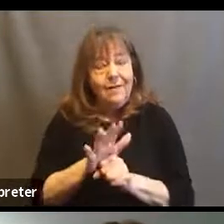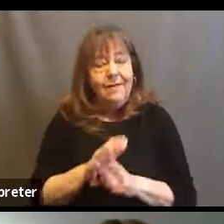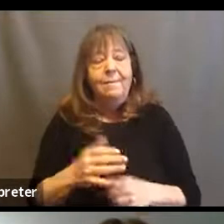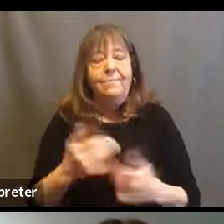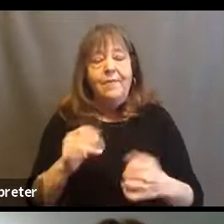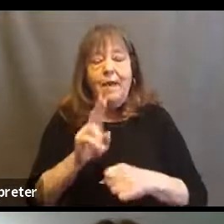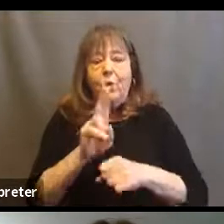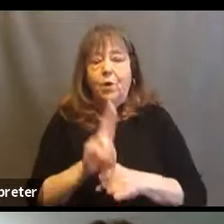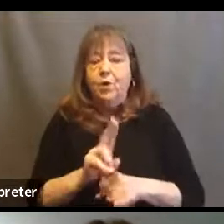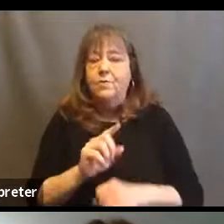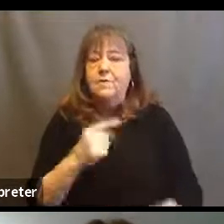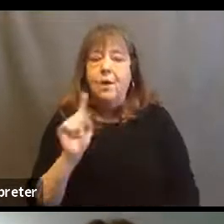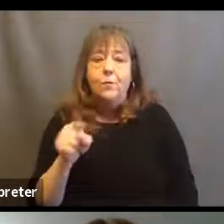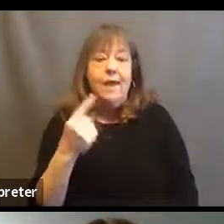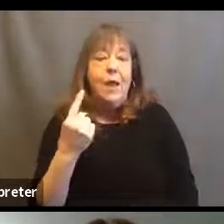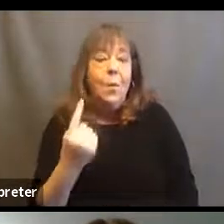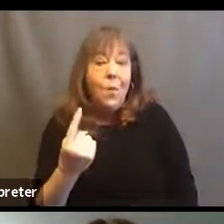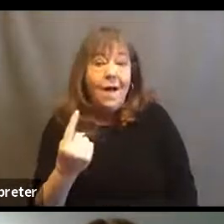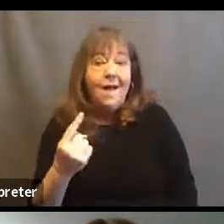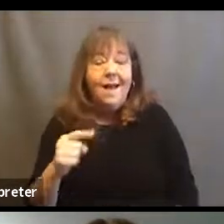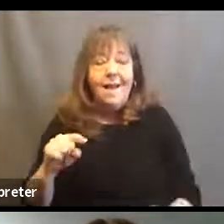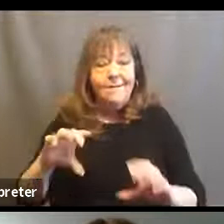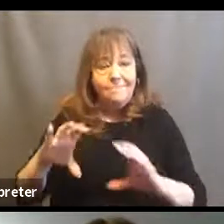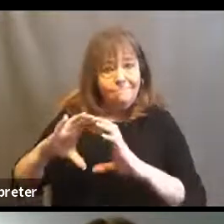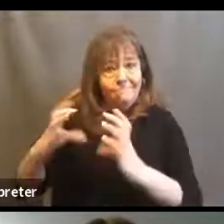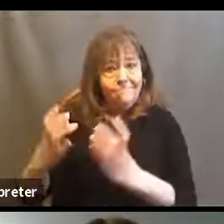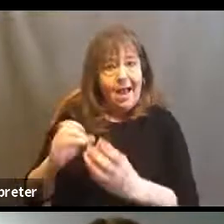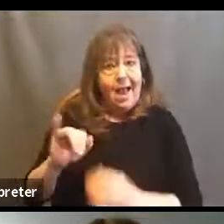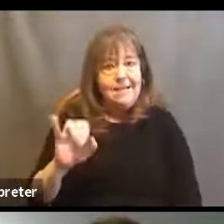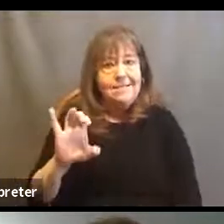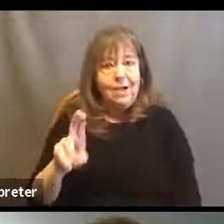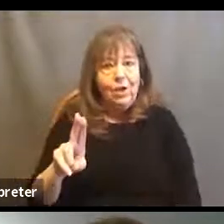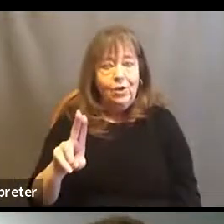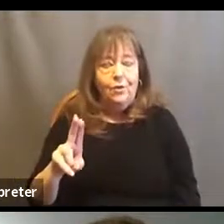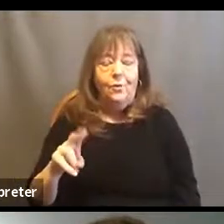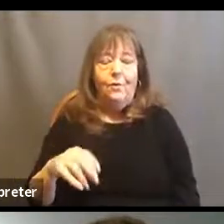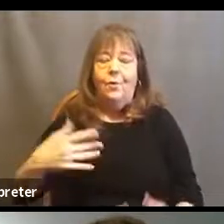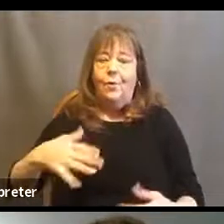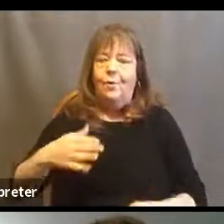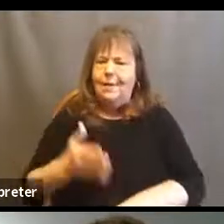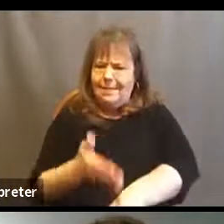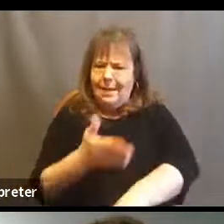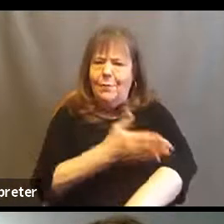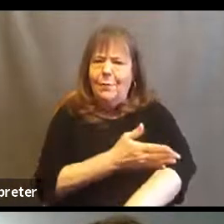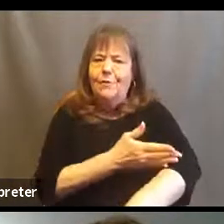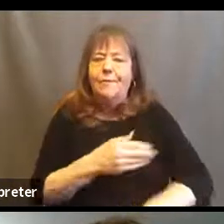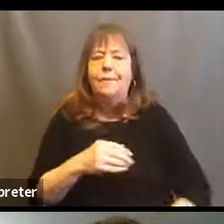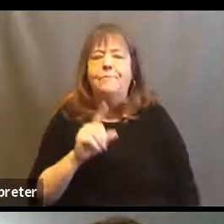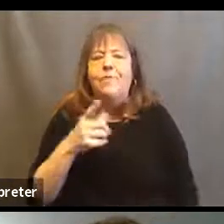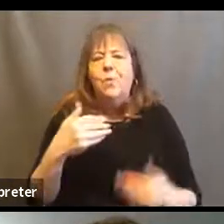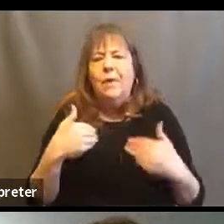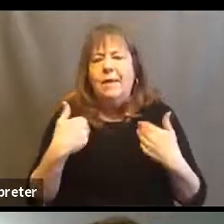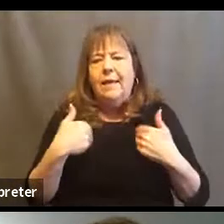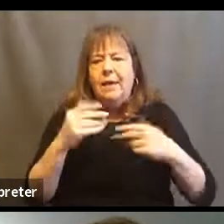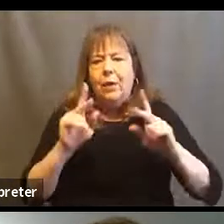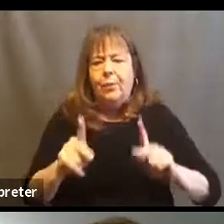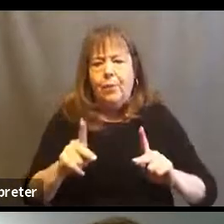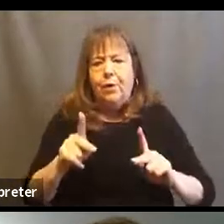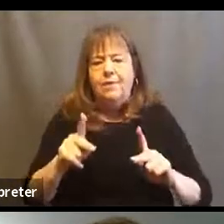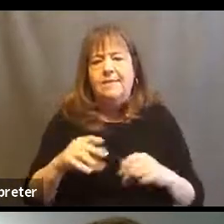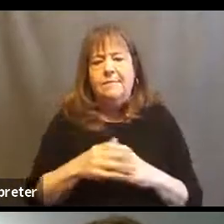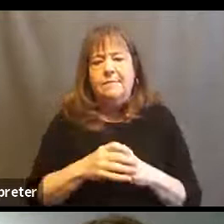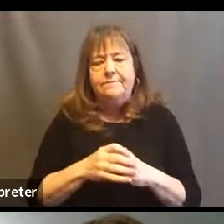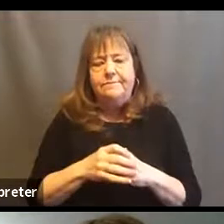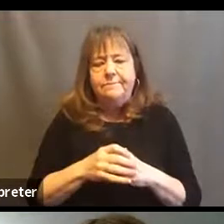using only one ICU to take care of COVID patients. Again, big change from previously. We do have a young person in our pediatric